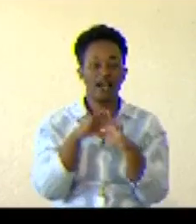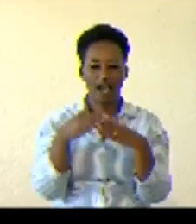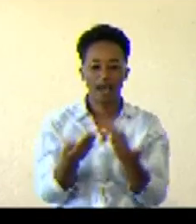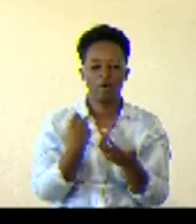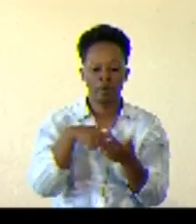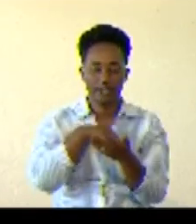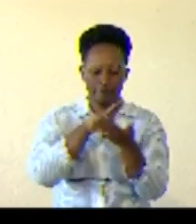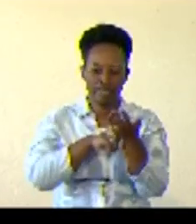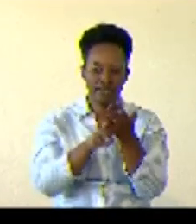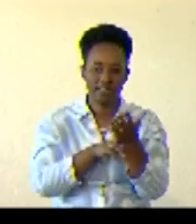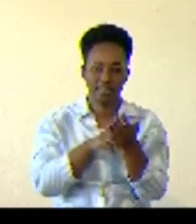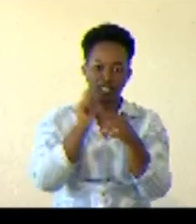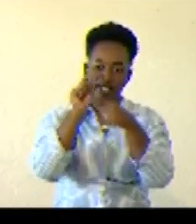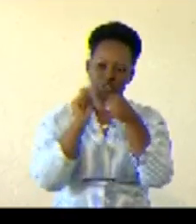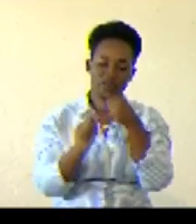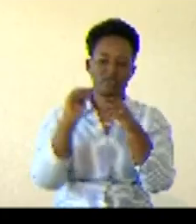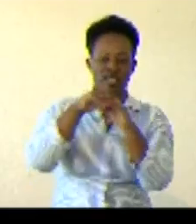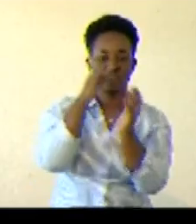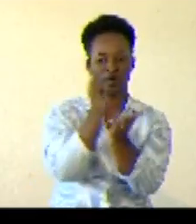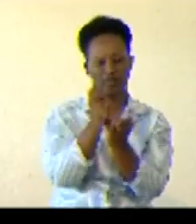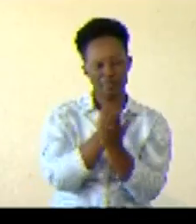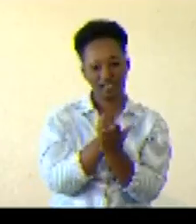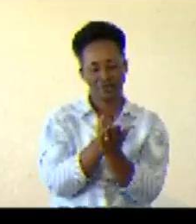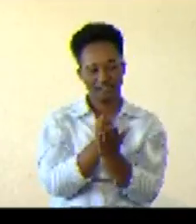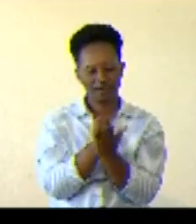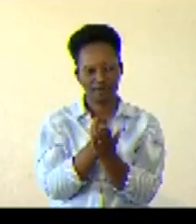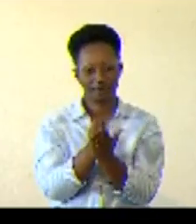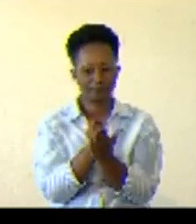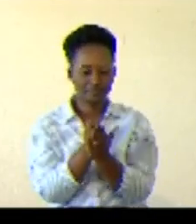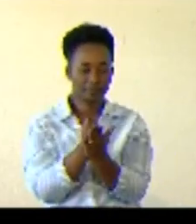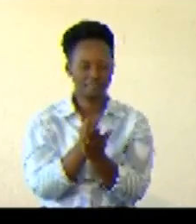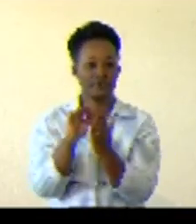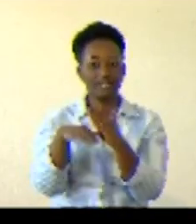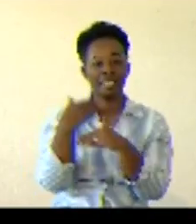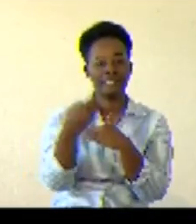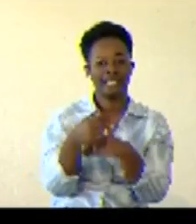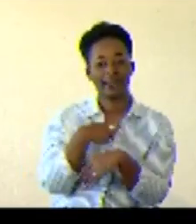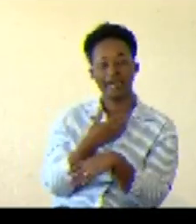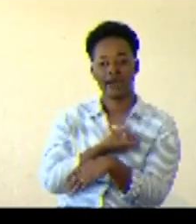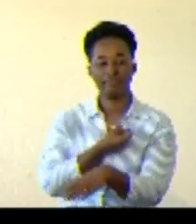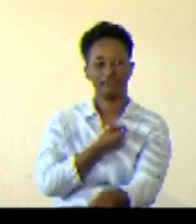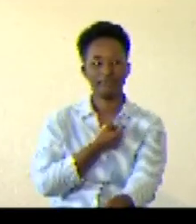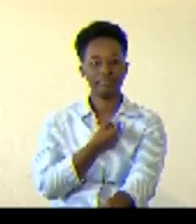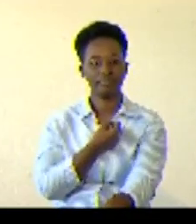apply ratios in economics. Then I have